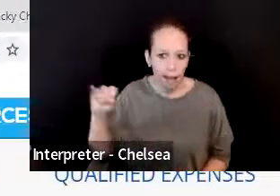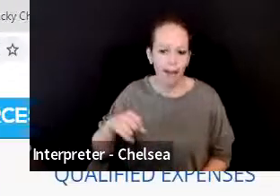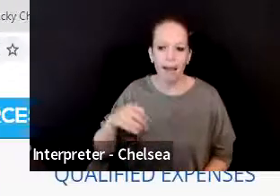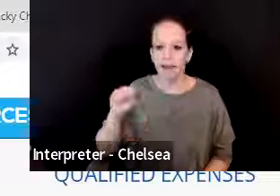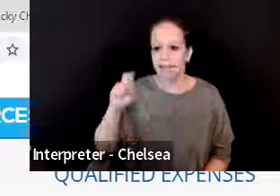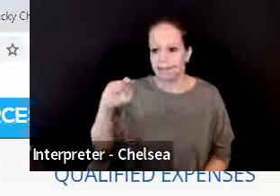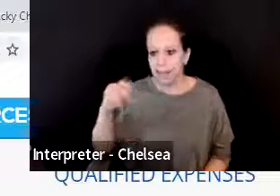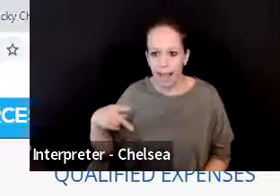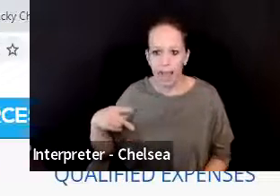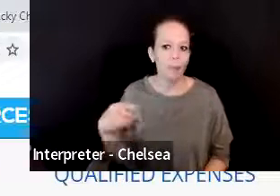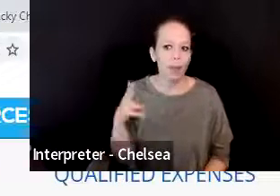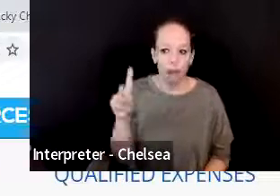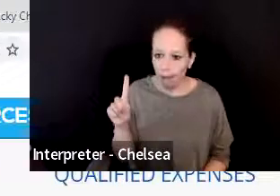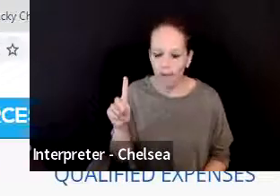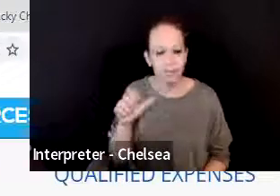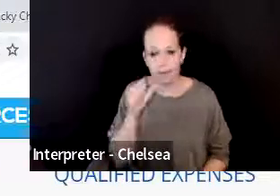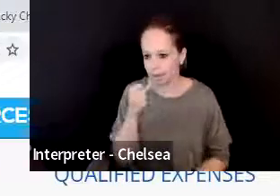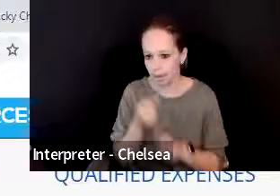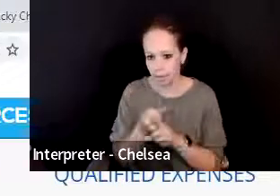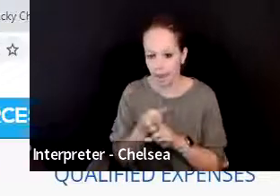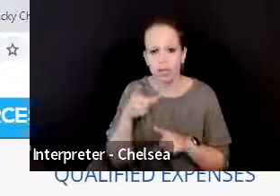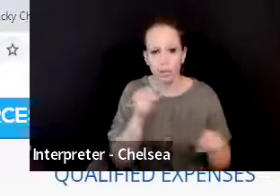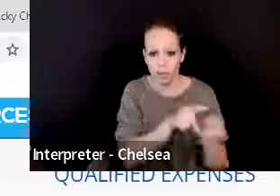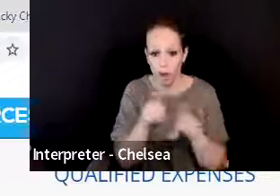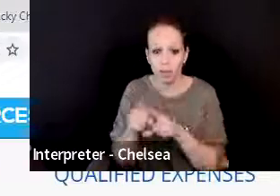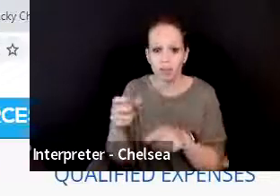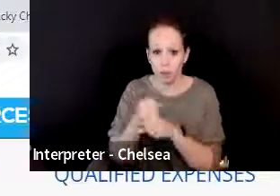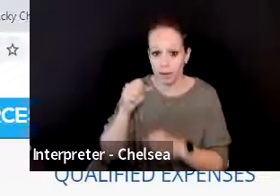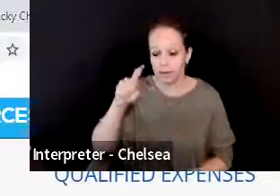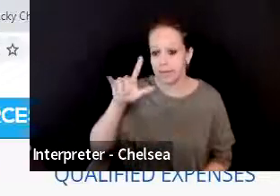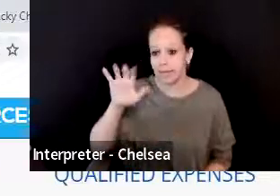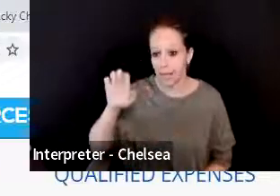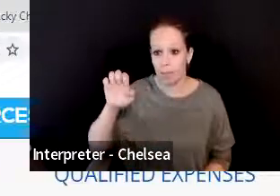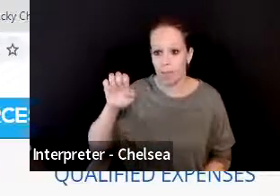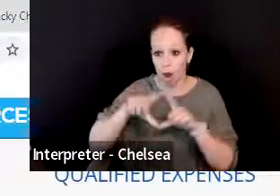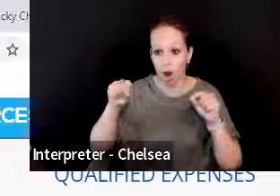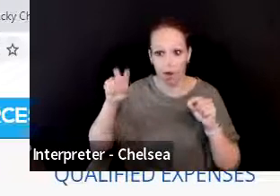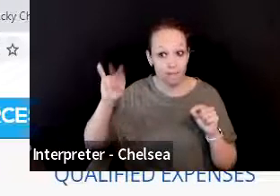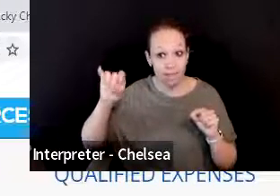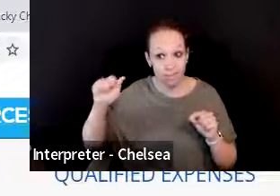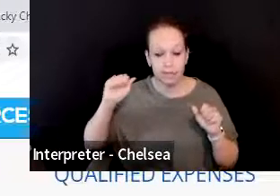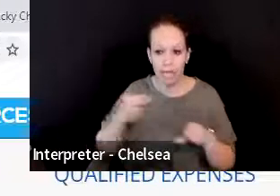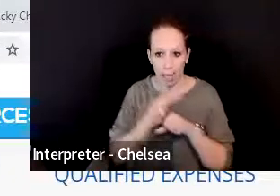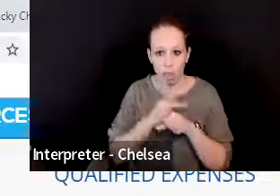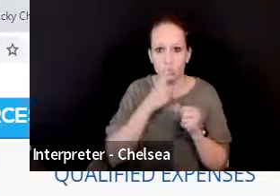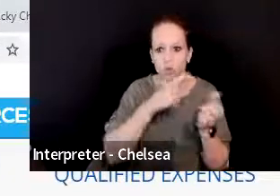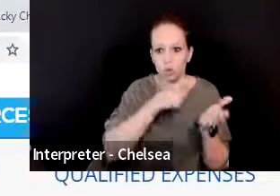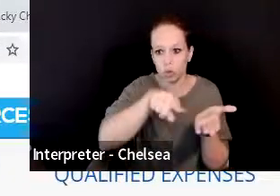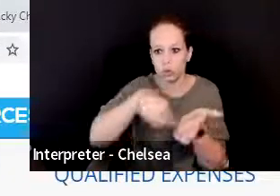HUD subsidy. You can also obtain a stable Visa card that can be used to spend money on qualified